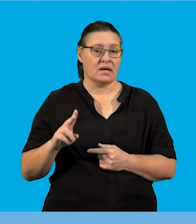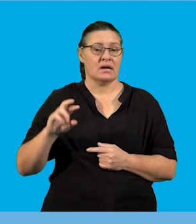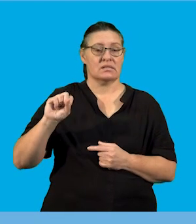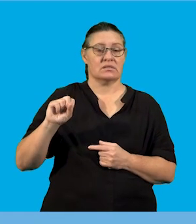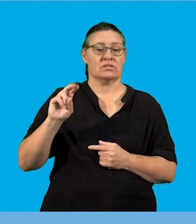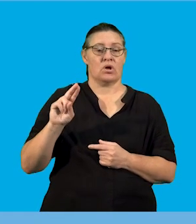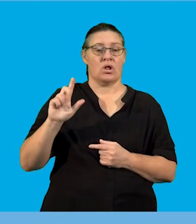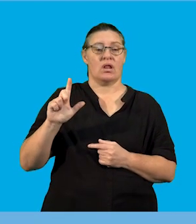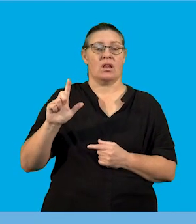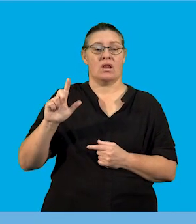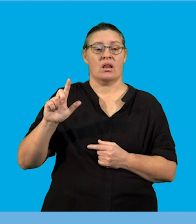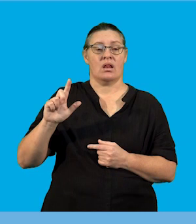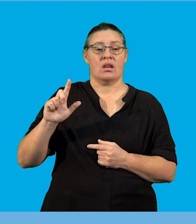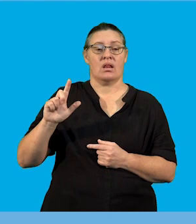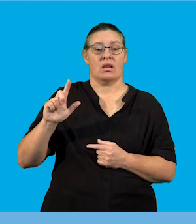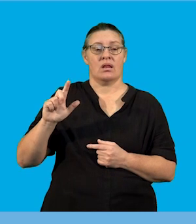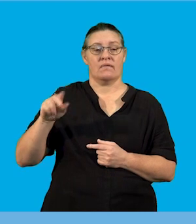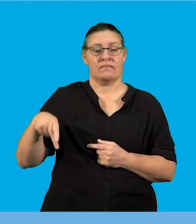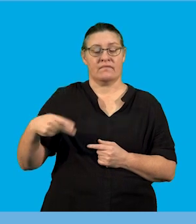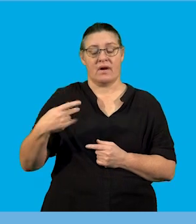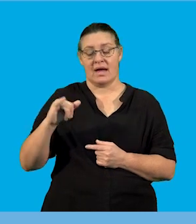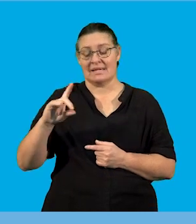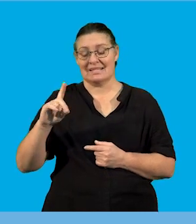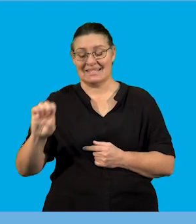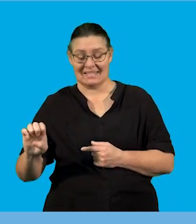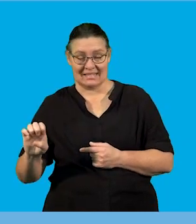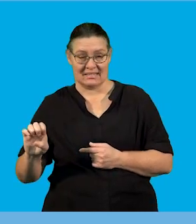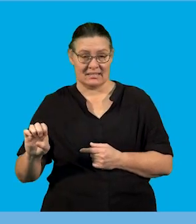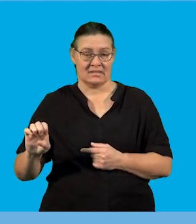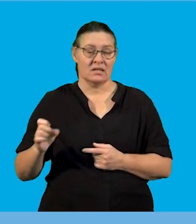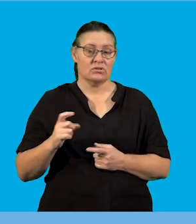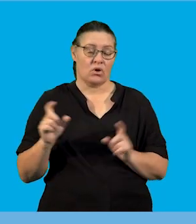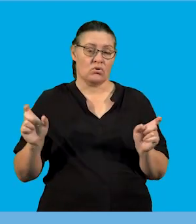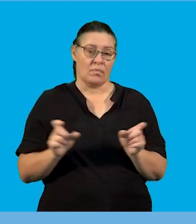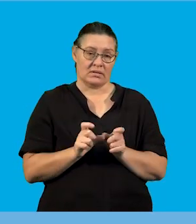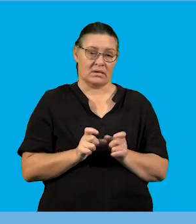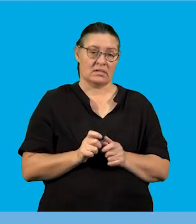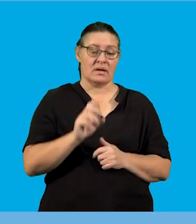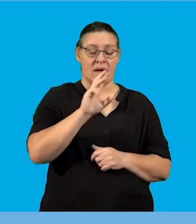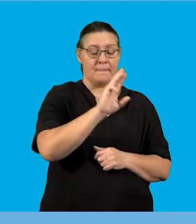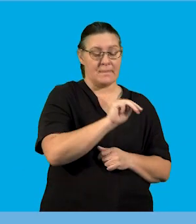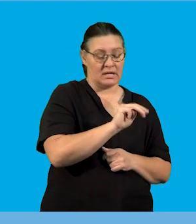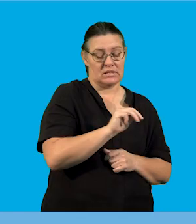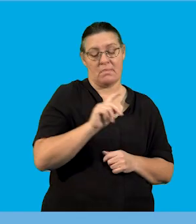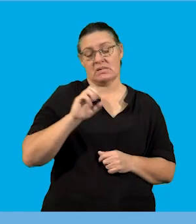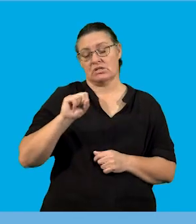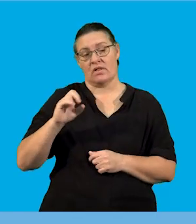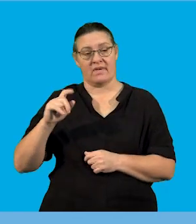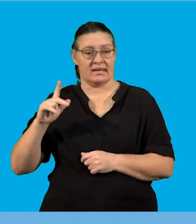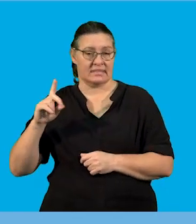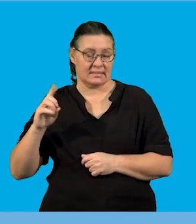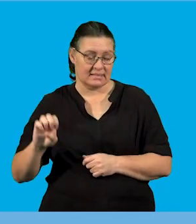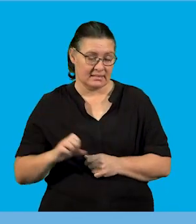You just need to add the IDE at the end of sulfur, and then it's going to be sulfide. So then our compound is going to be